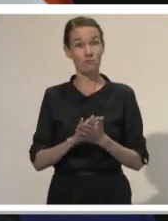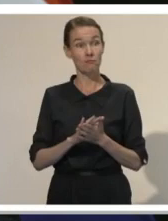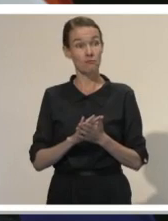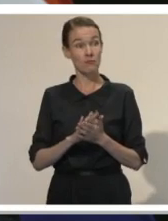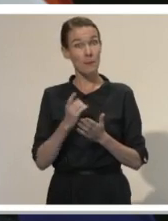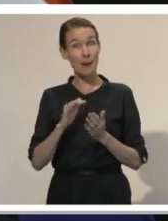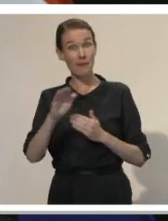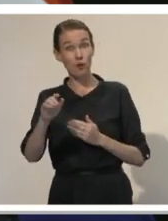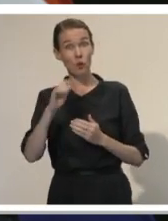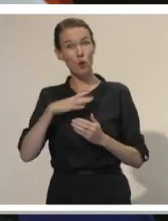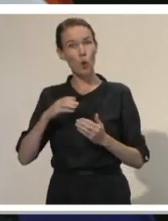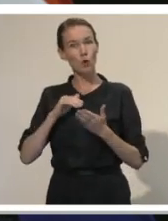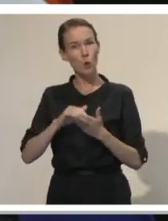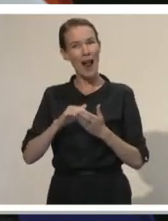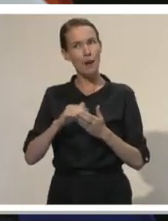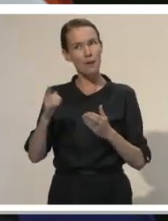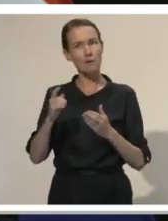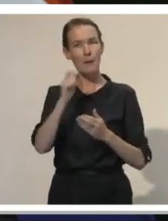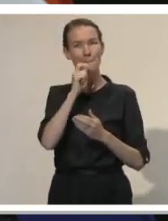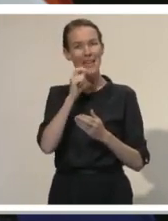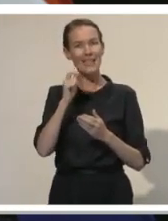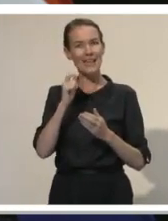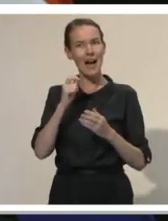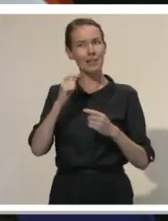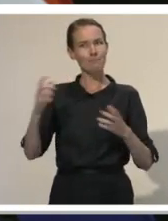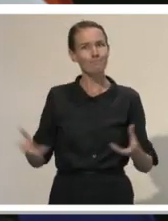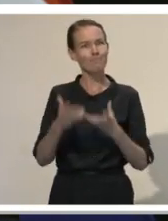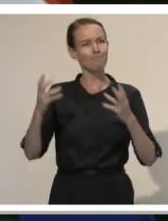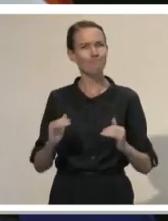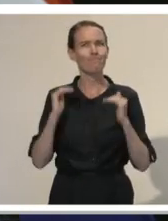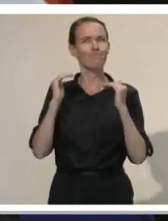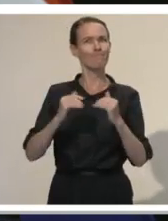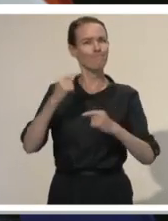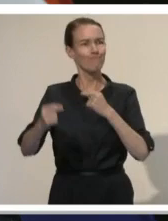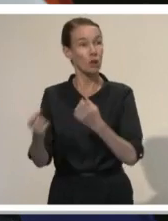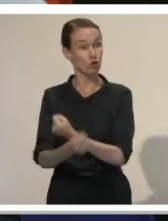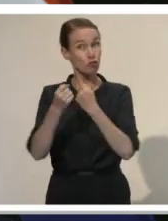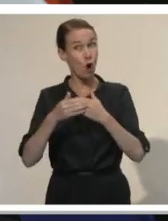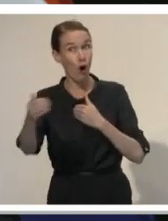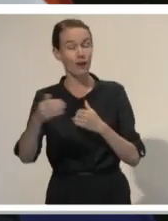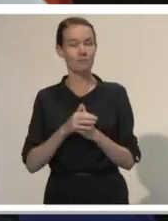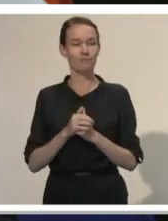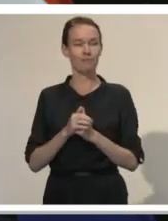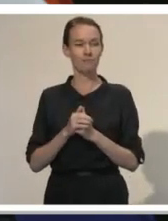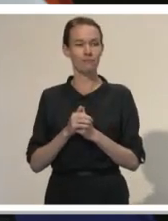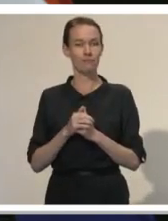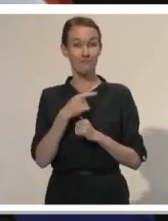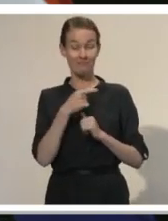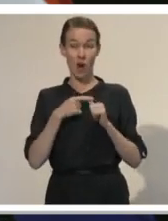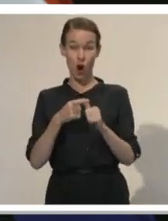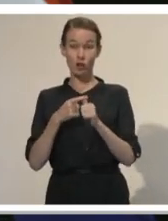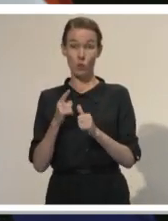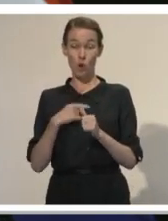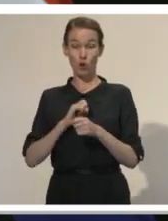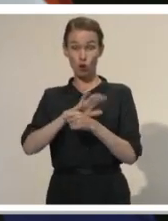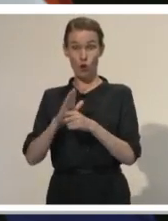things that was talked about in some of the consultation that MCH did with media companies in the lead up to this package, and I think it's one of the